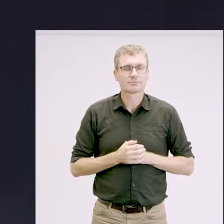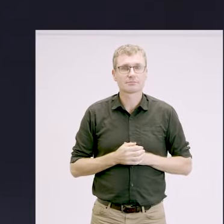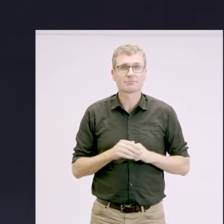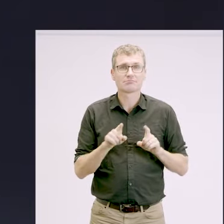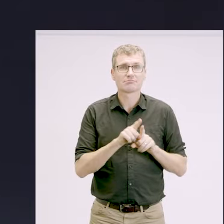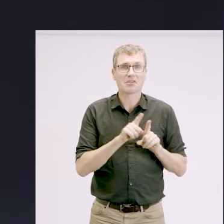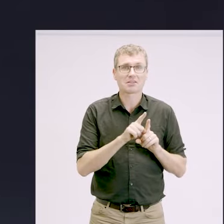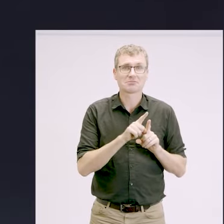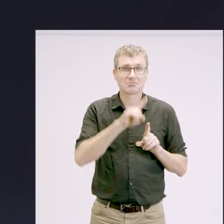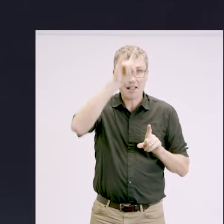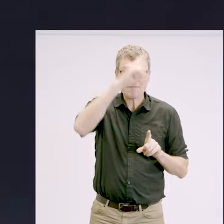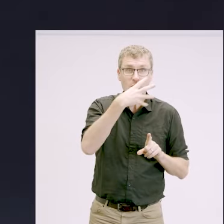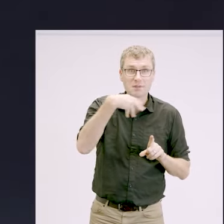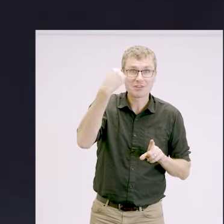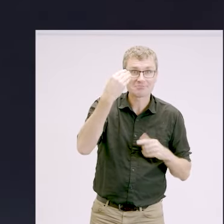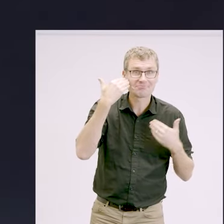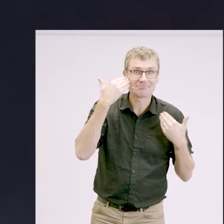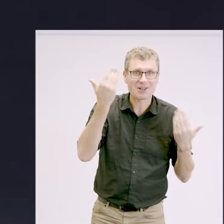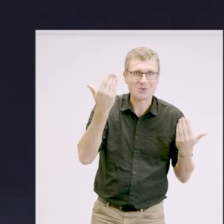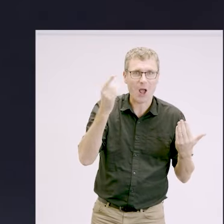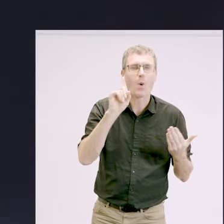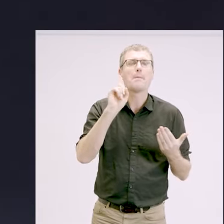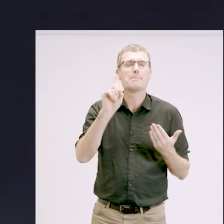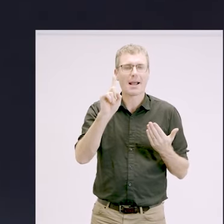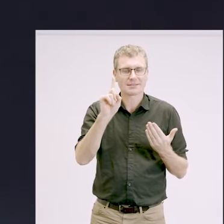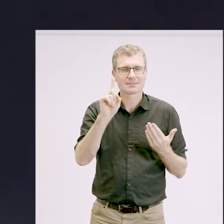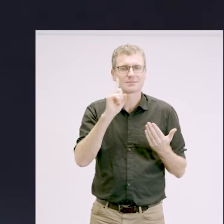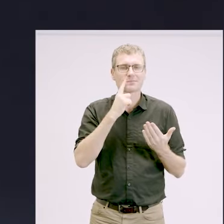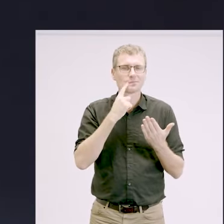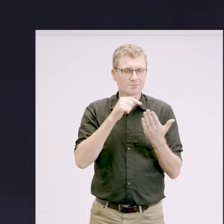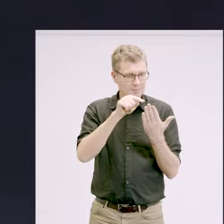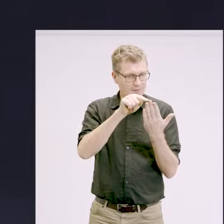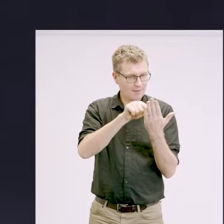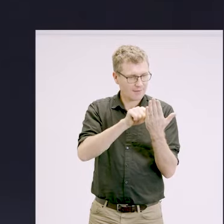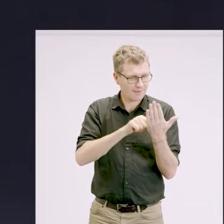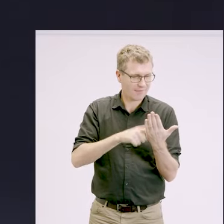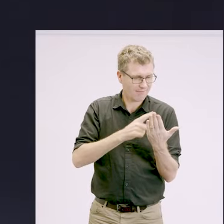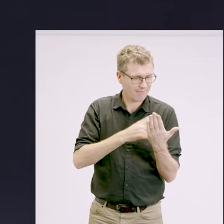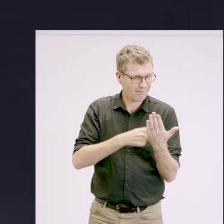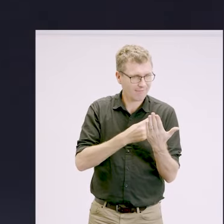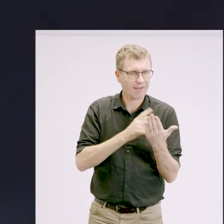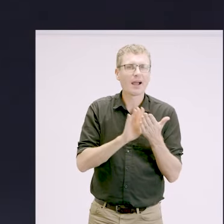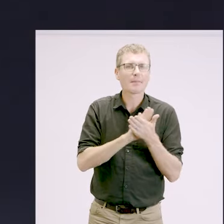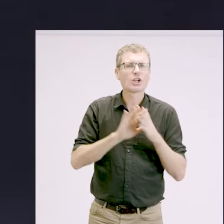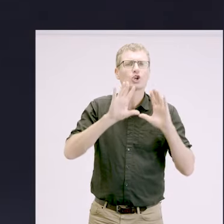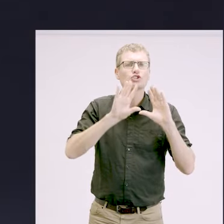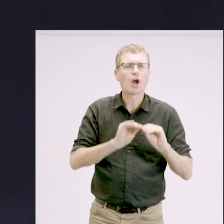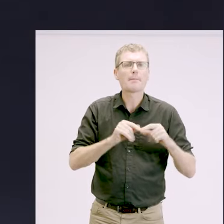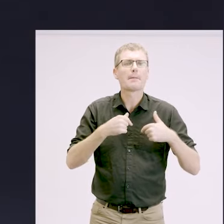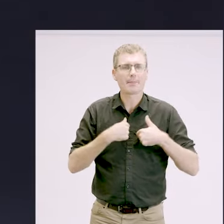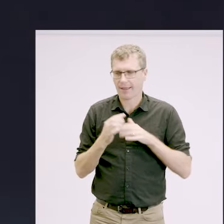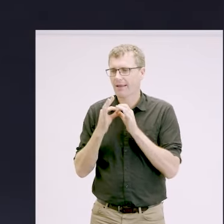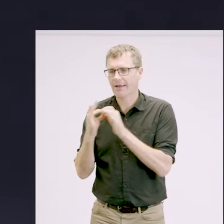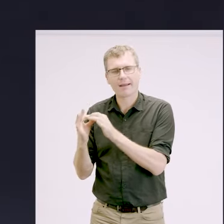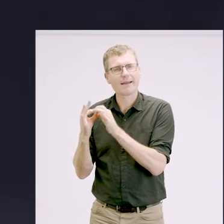right? Principalities, powers, a little unclear, but the bottom line is that there's stuff that's working against what